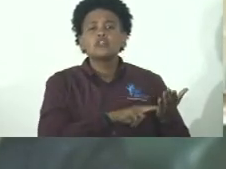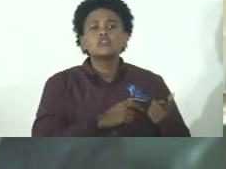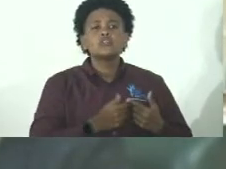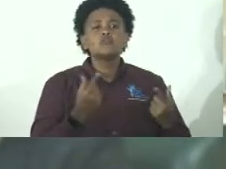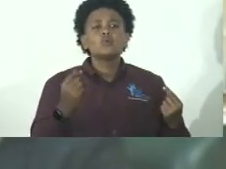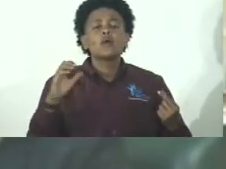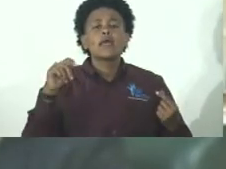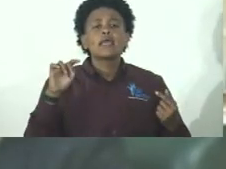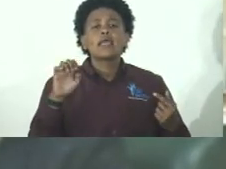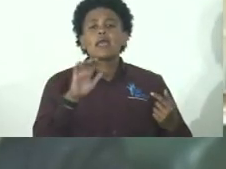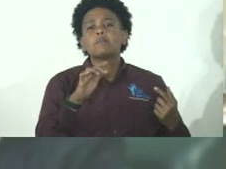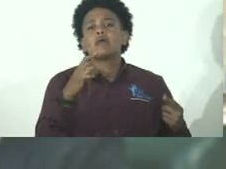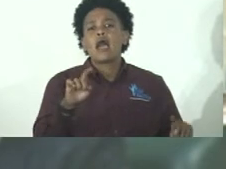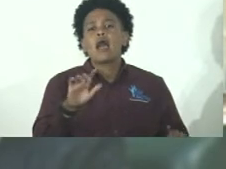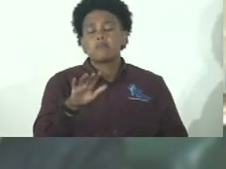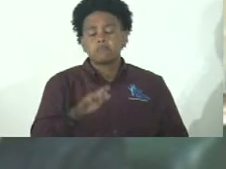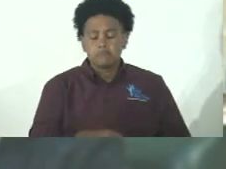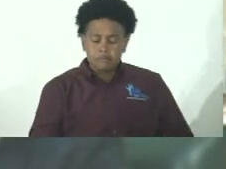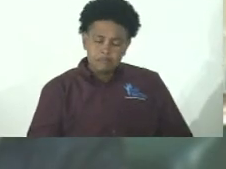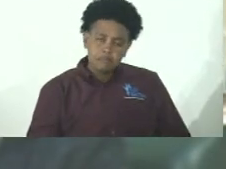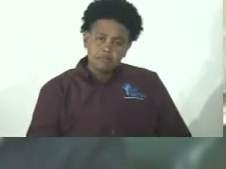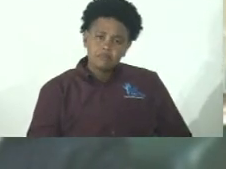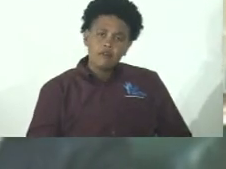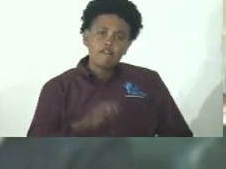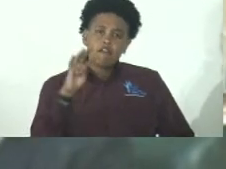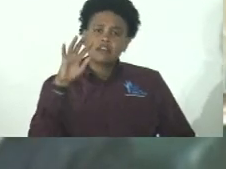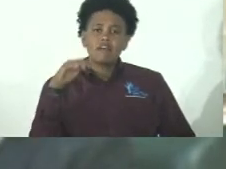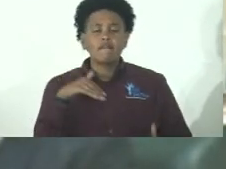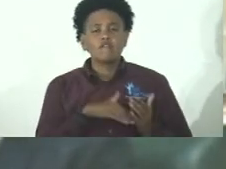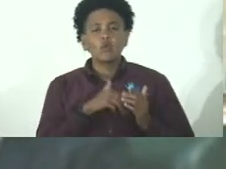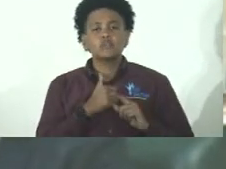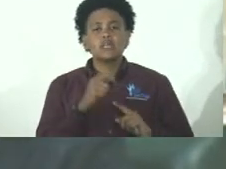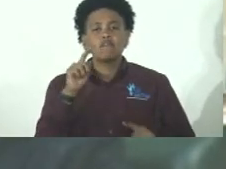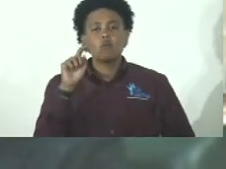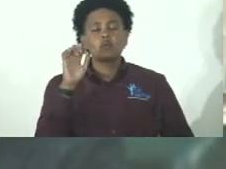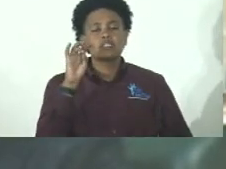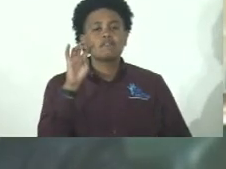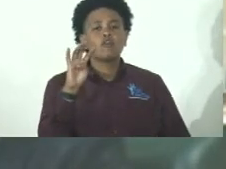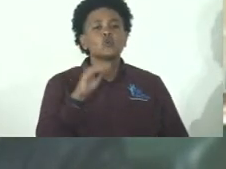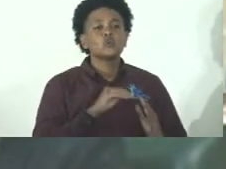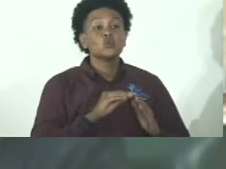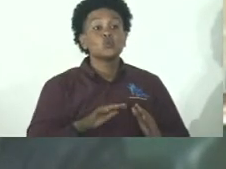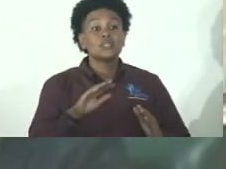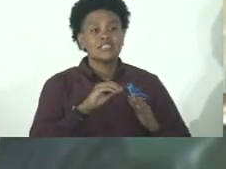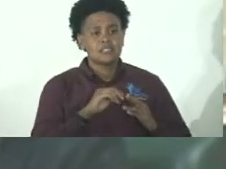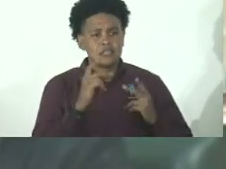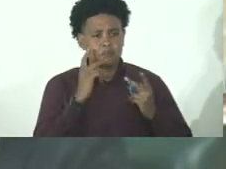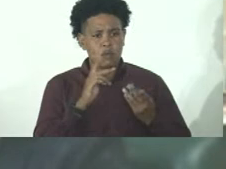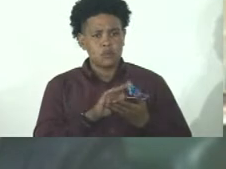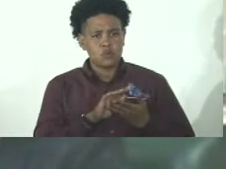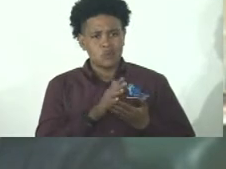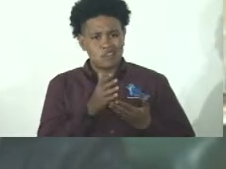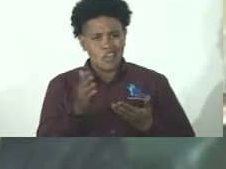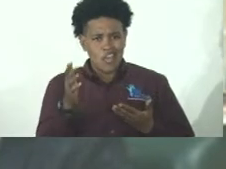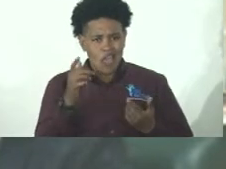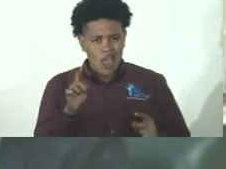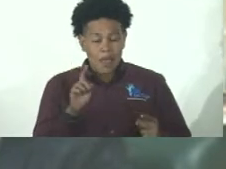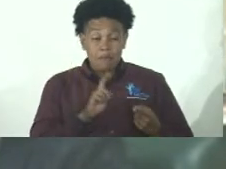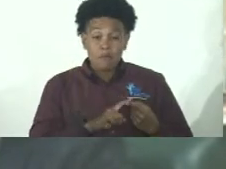cape 45 174 students in the public schools